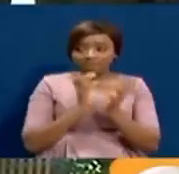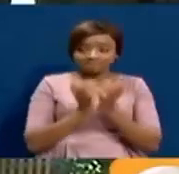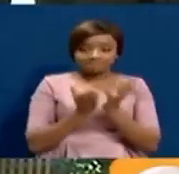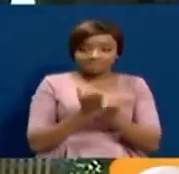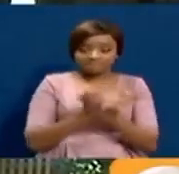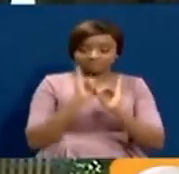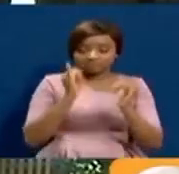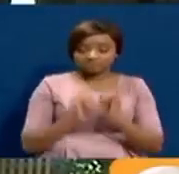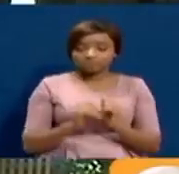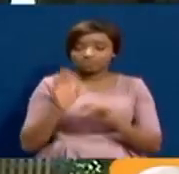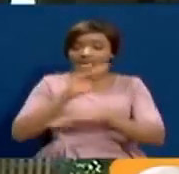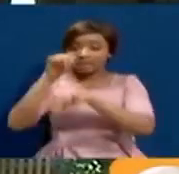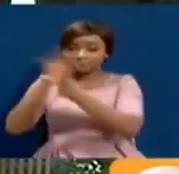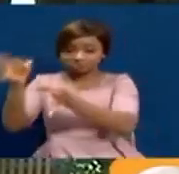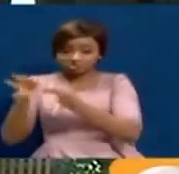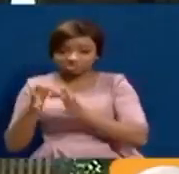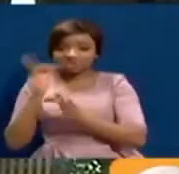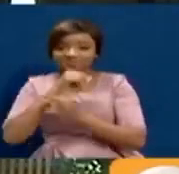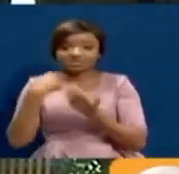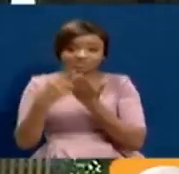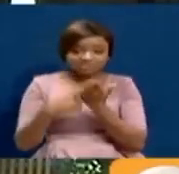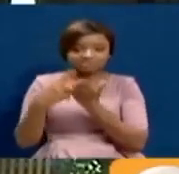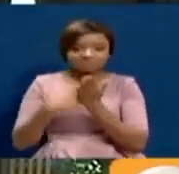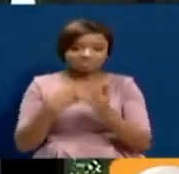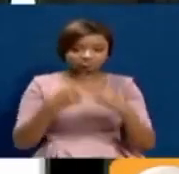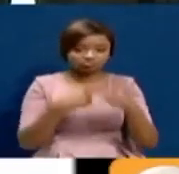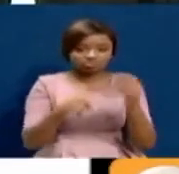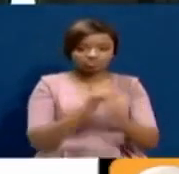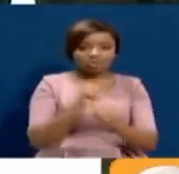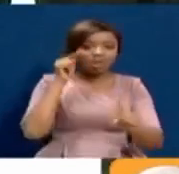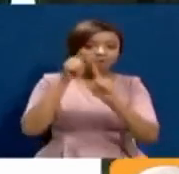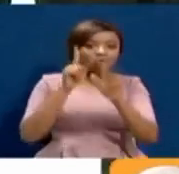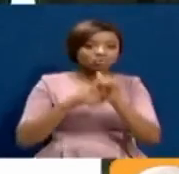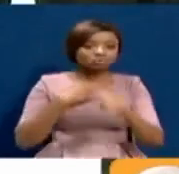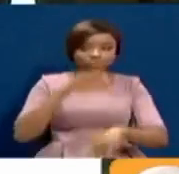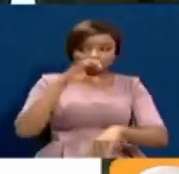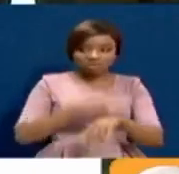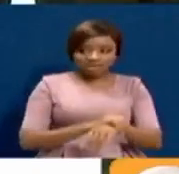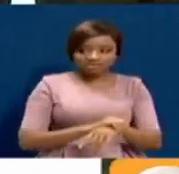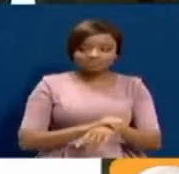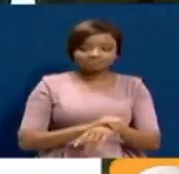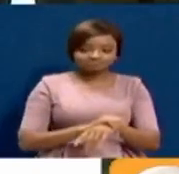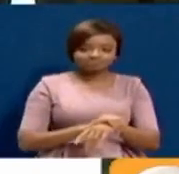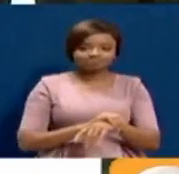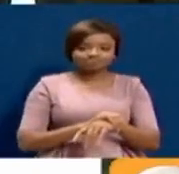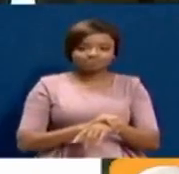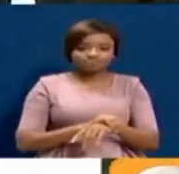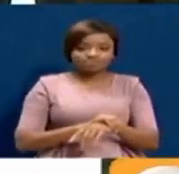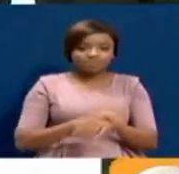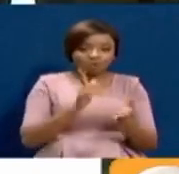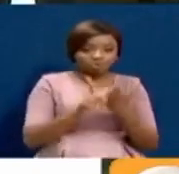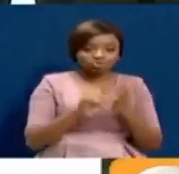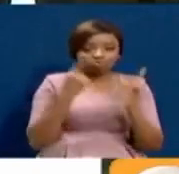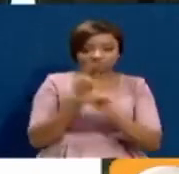The National Treasury has begun yet another round of talks with multinational lenders to secure credit so as to keep Kenya's purse healthy.